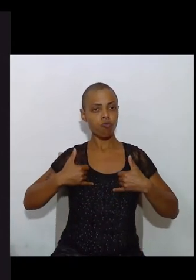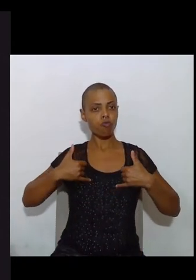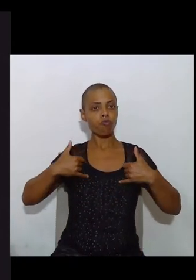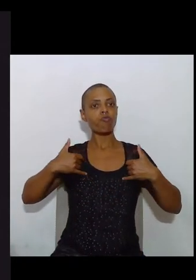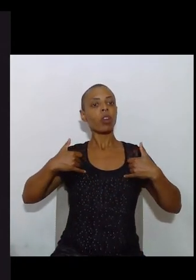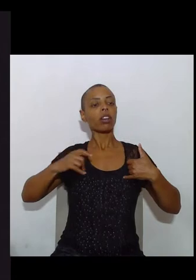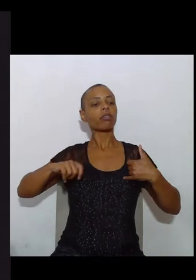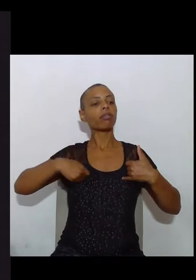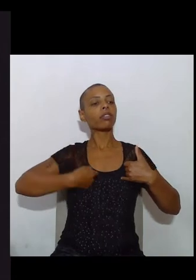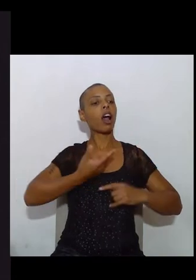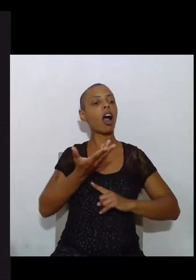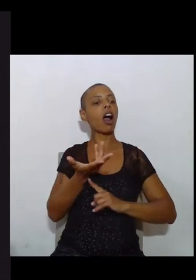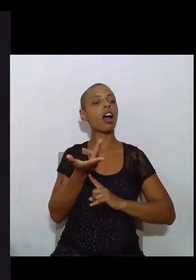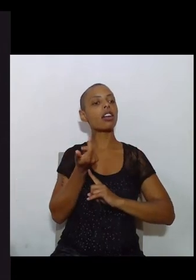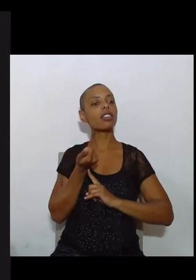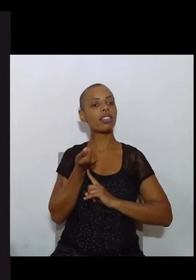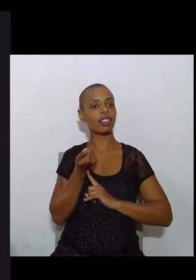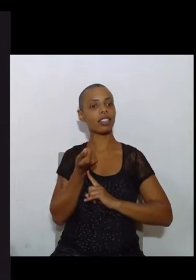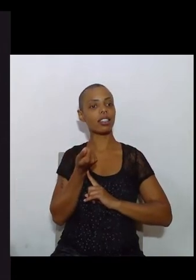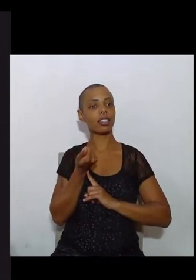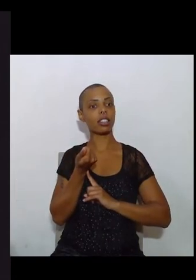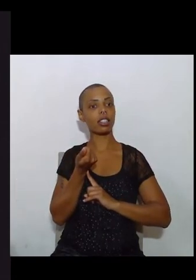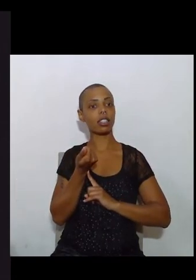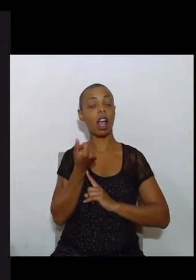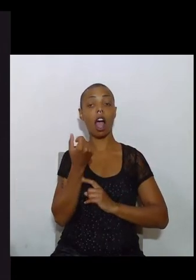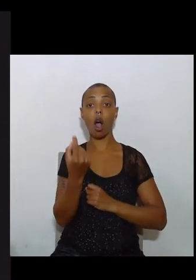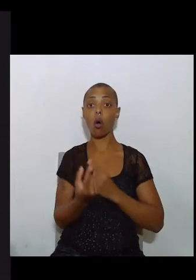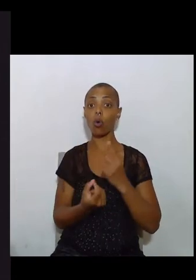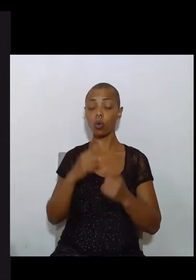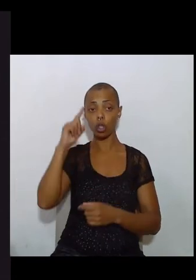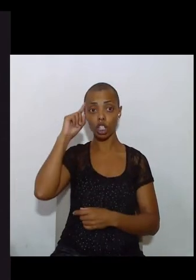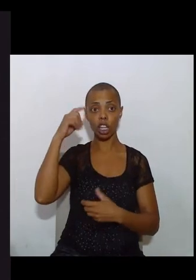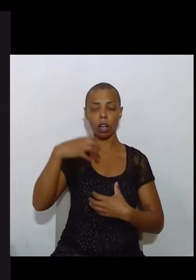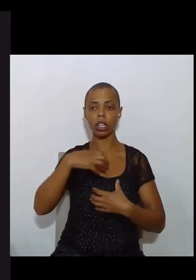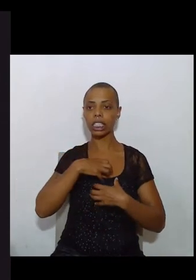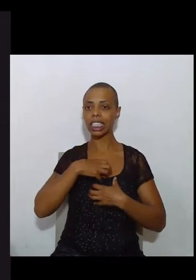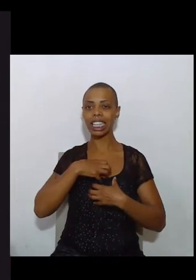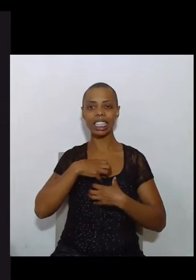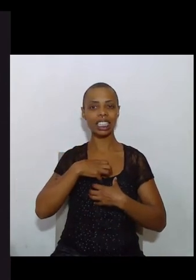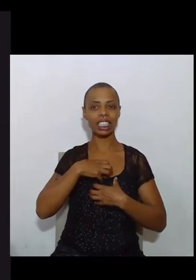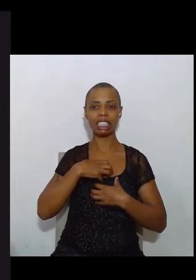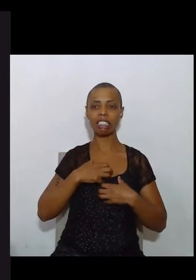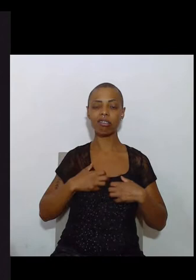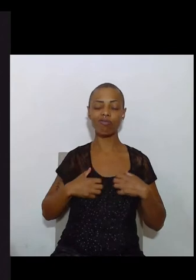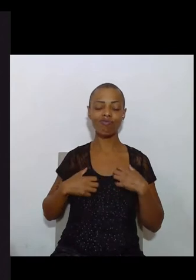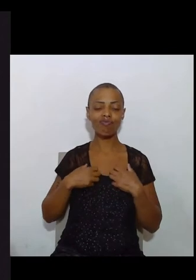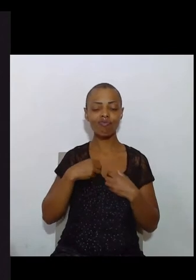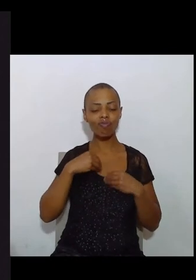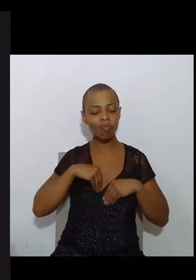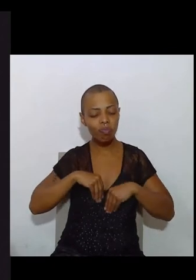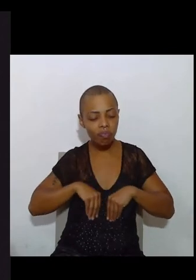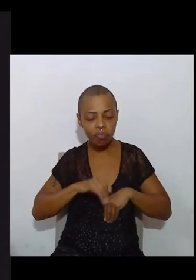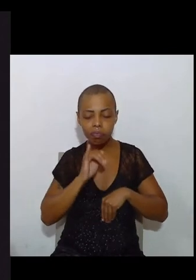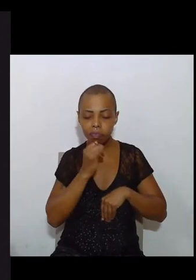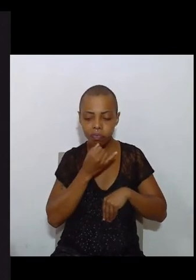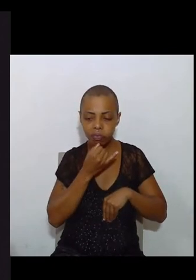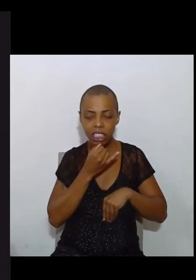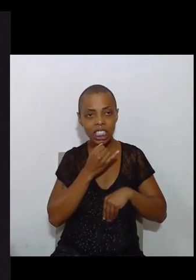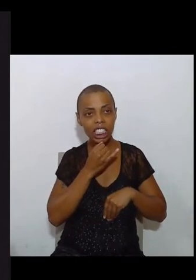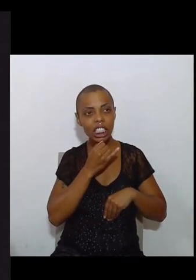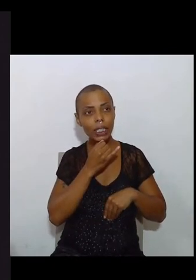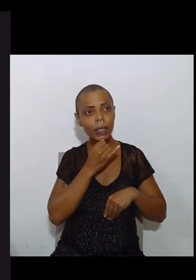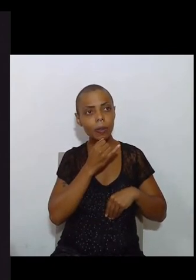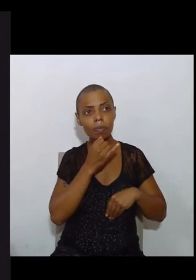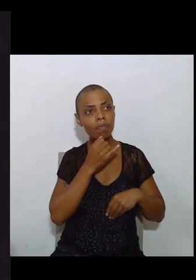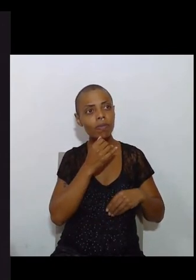feel very demotivated and not very respected as an artist and they are the ones who cheer each other